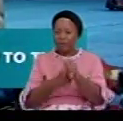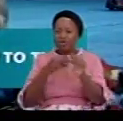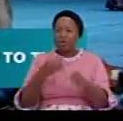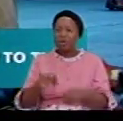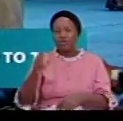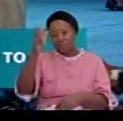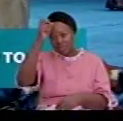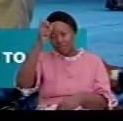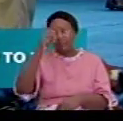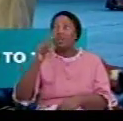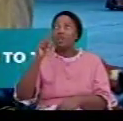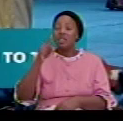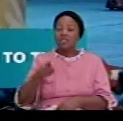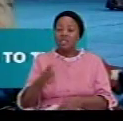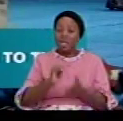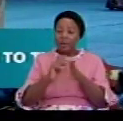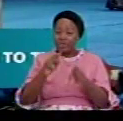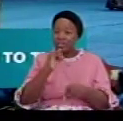too.